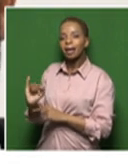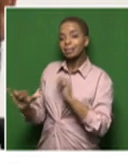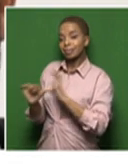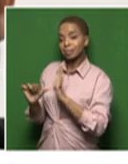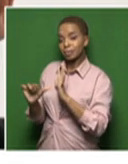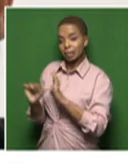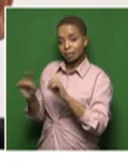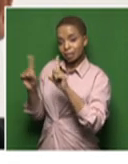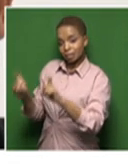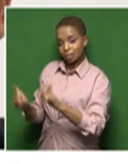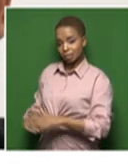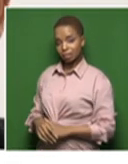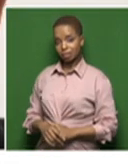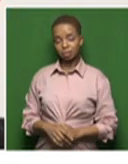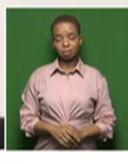age?